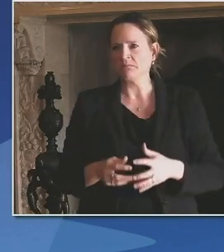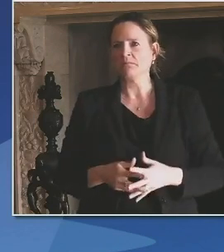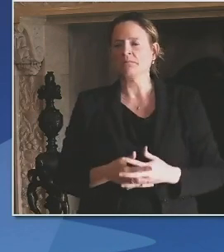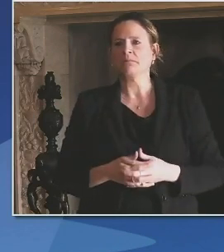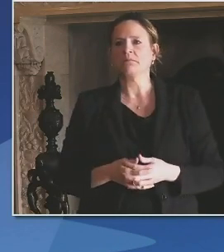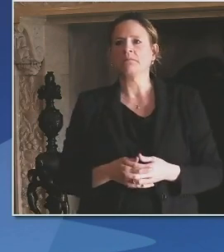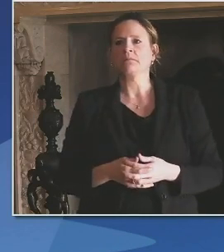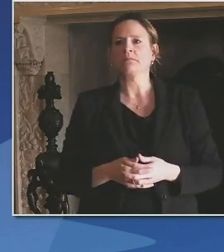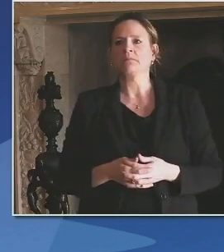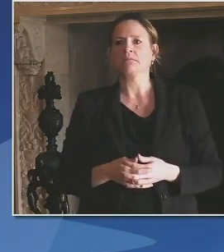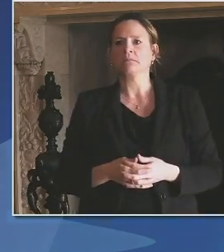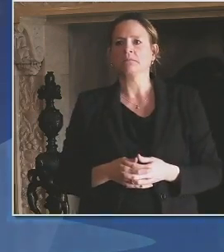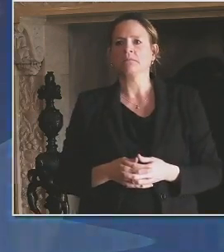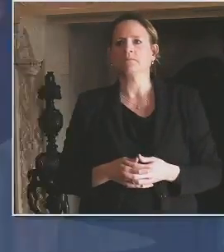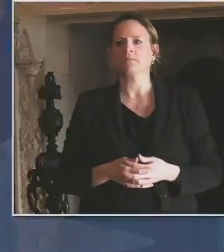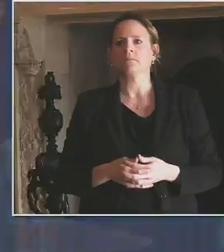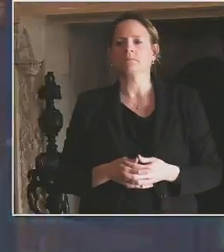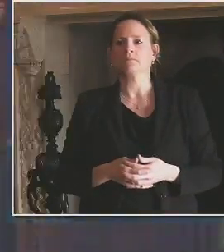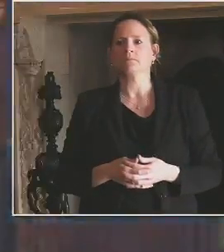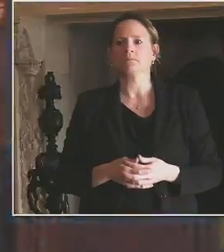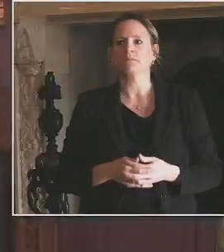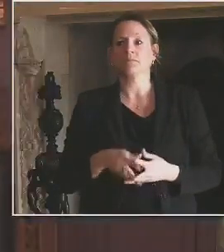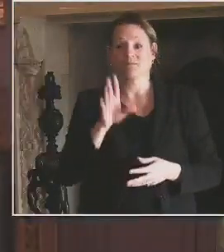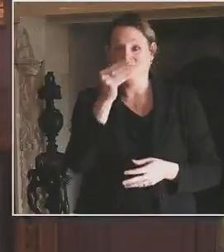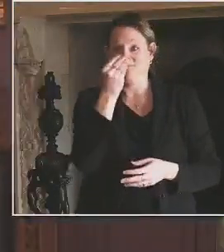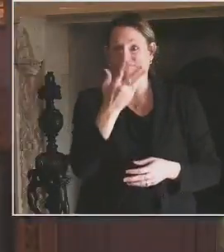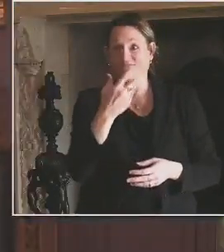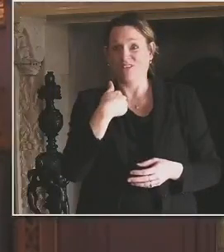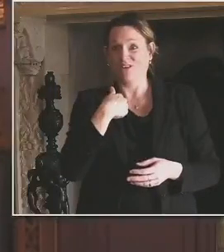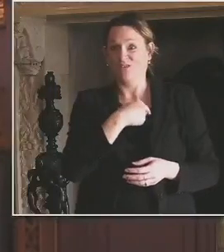Well, we're on New York's list, so I guess